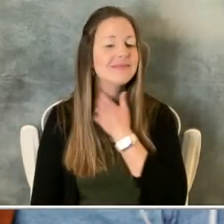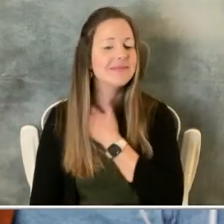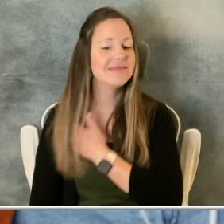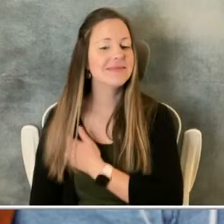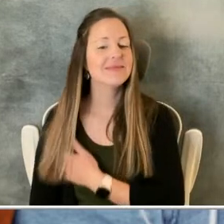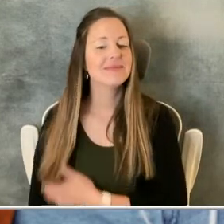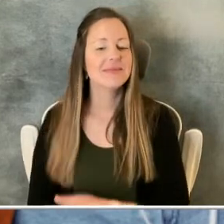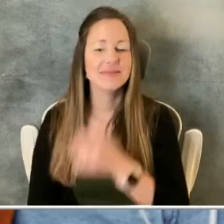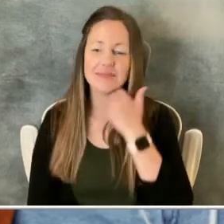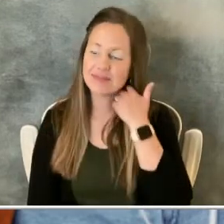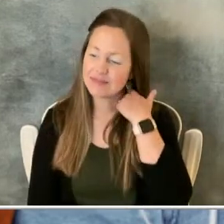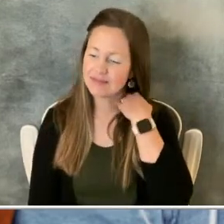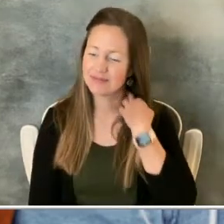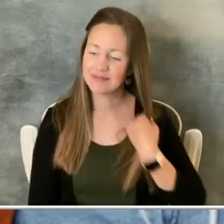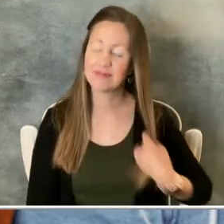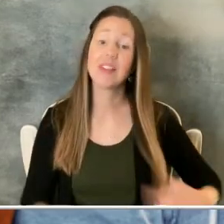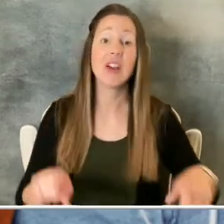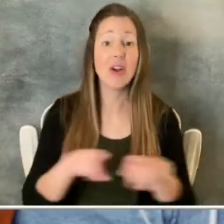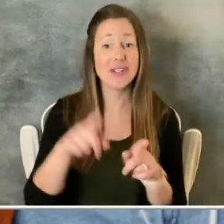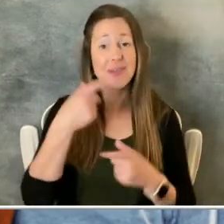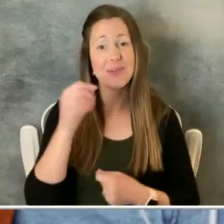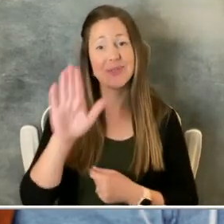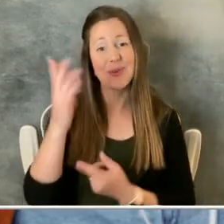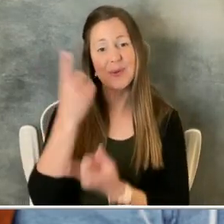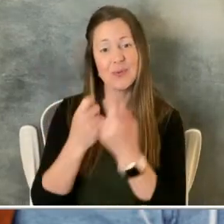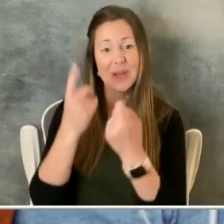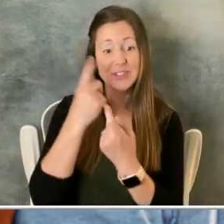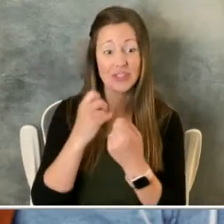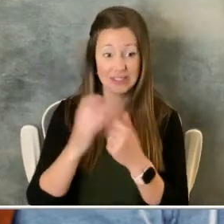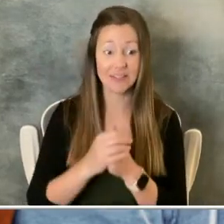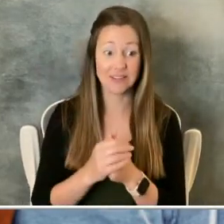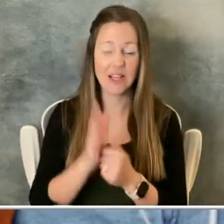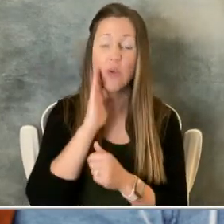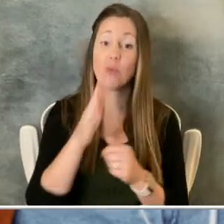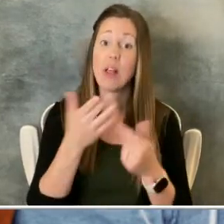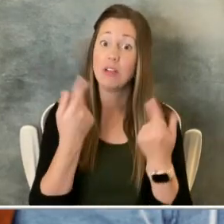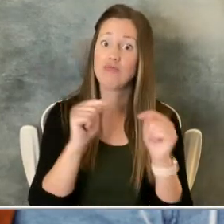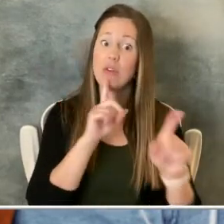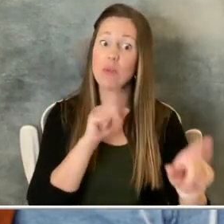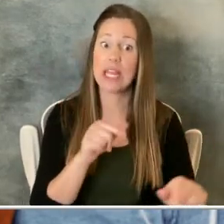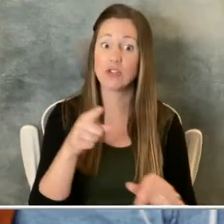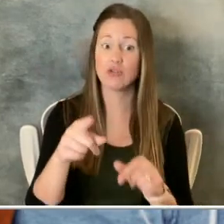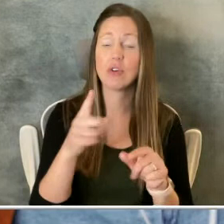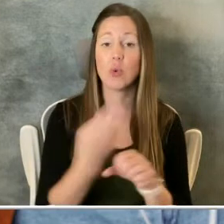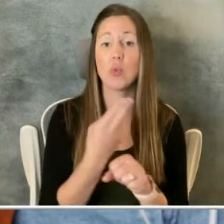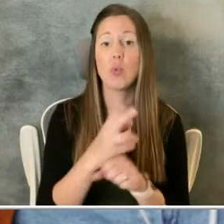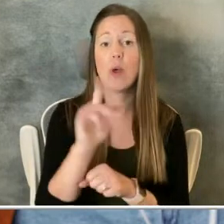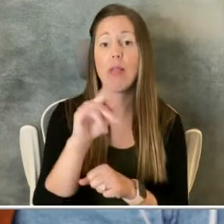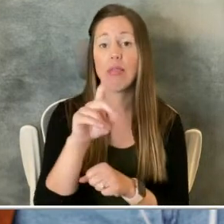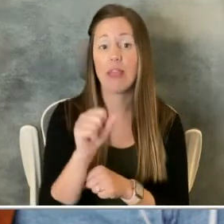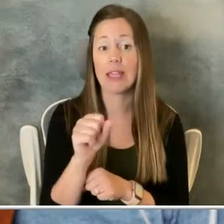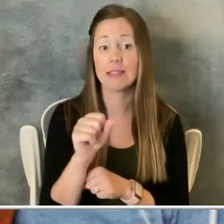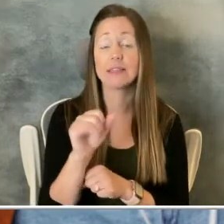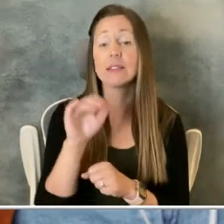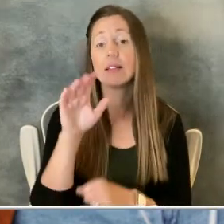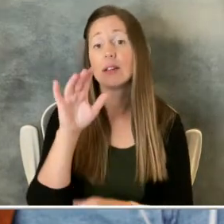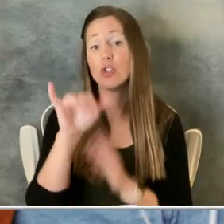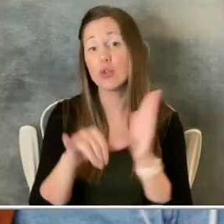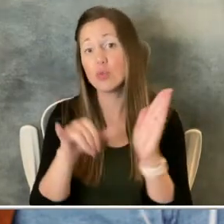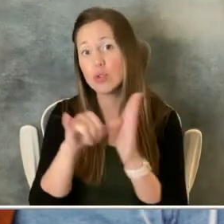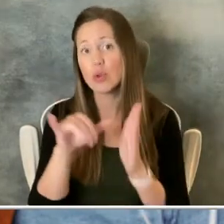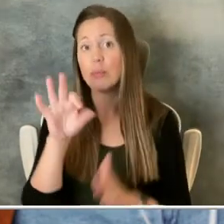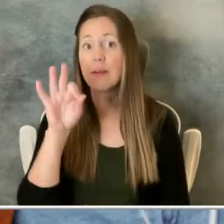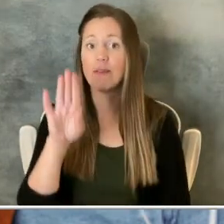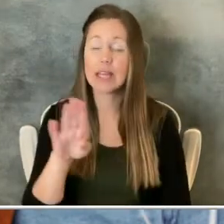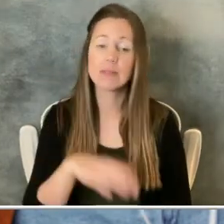your questions. Remember to answer. We're going to try and answer them. So send them to using the links on your screen from YouTube, Facebook, the social